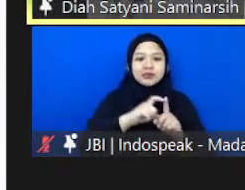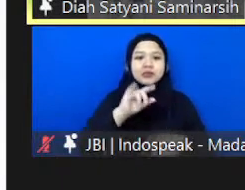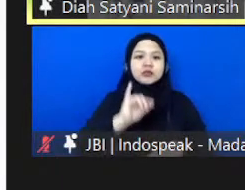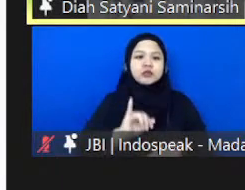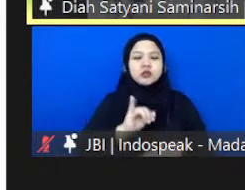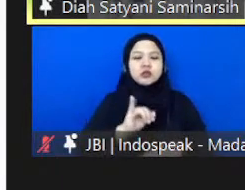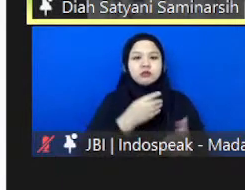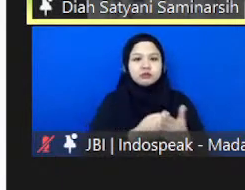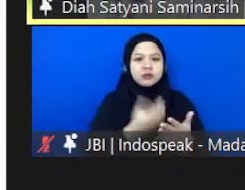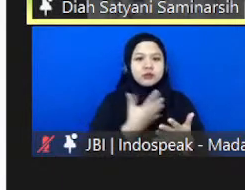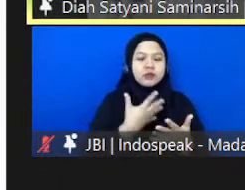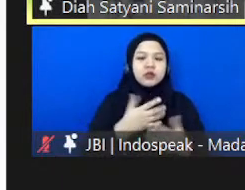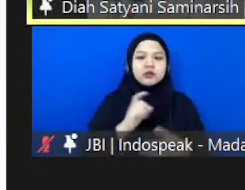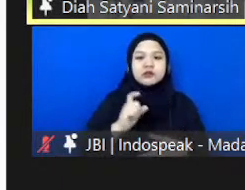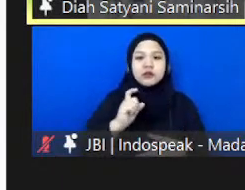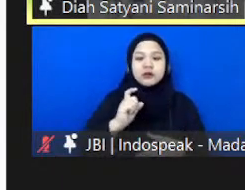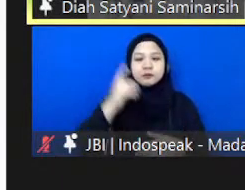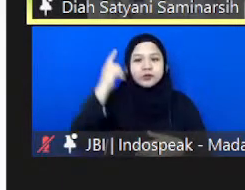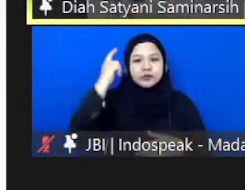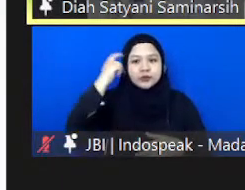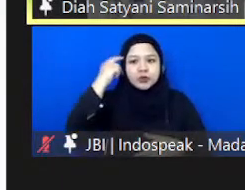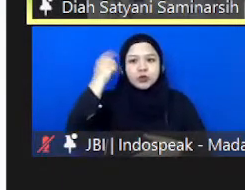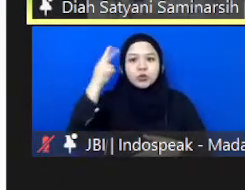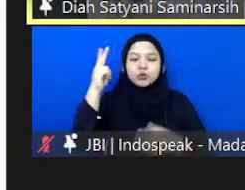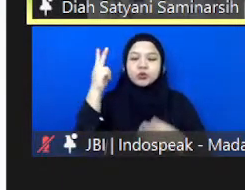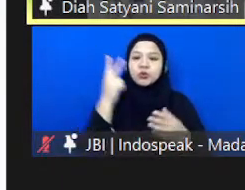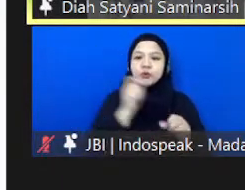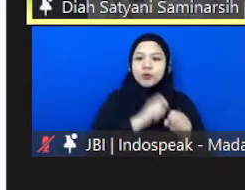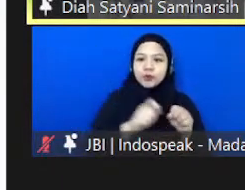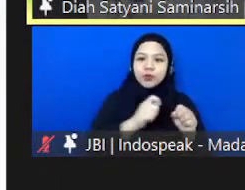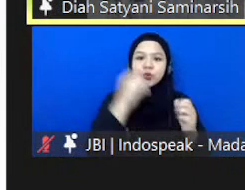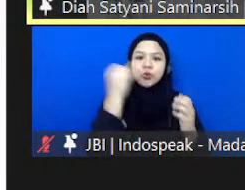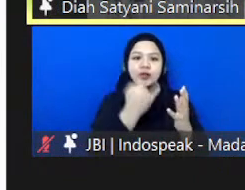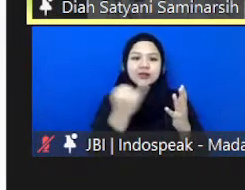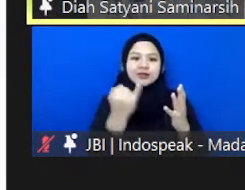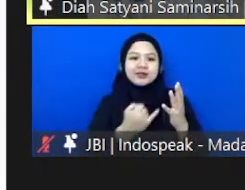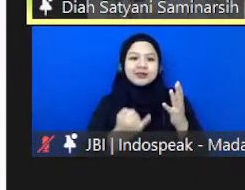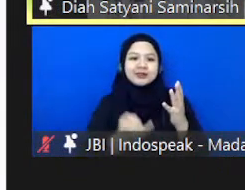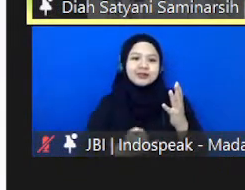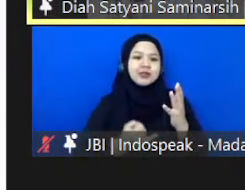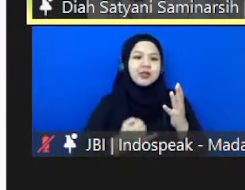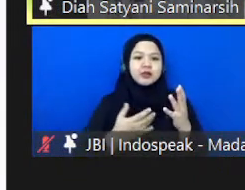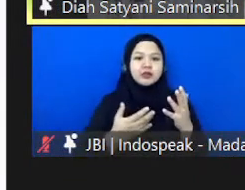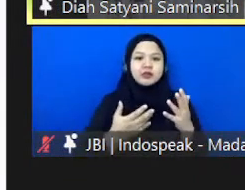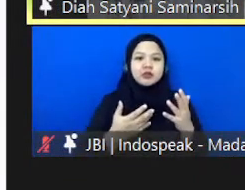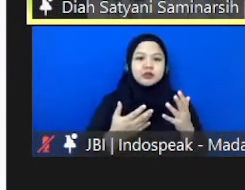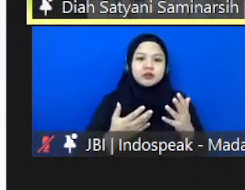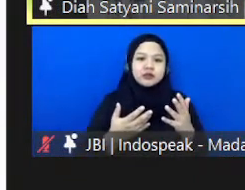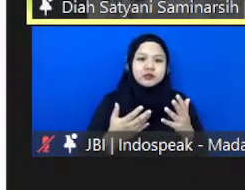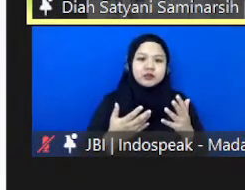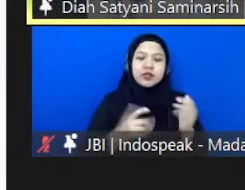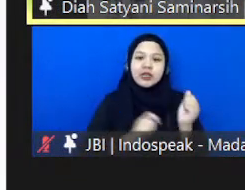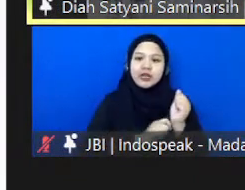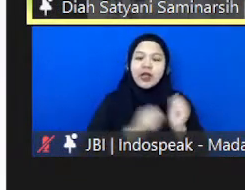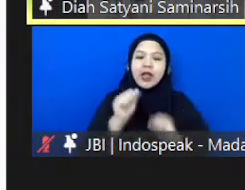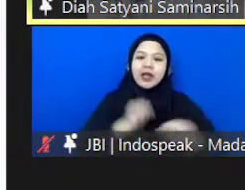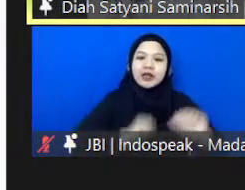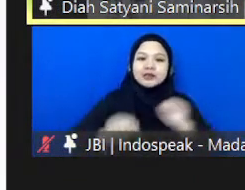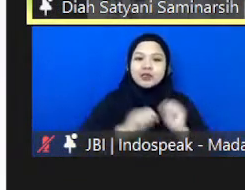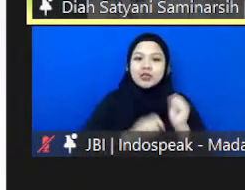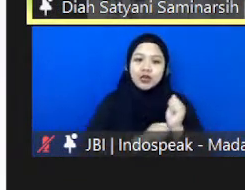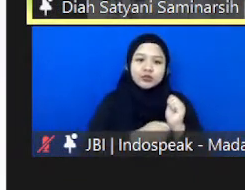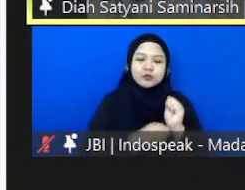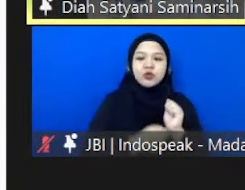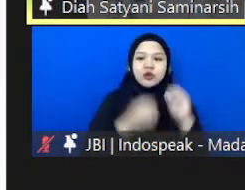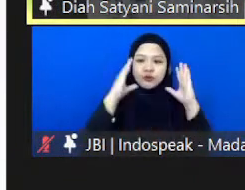of thinking into designing a COVID response action in primary healthcare, focuses